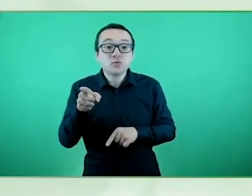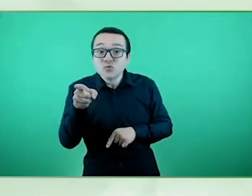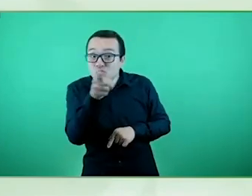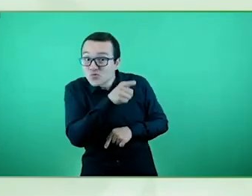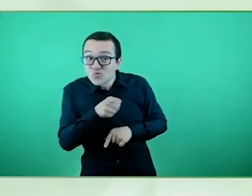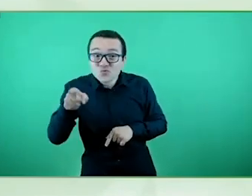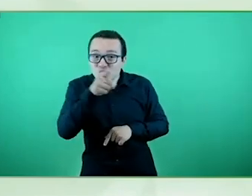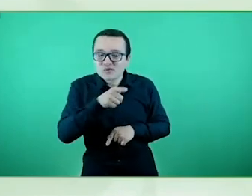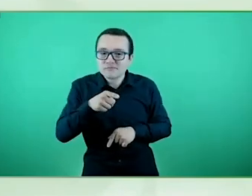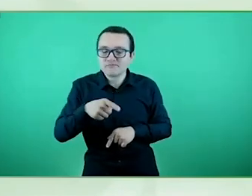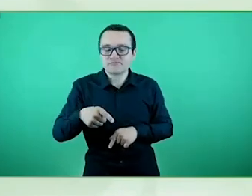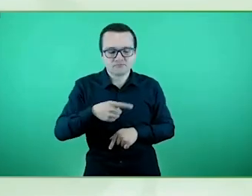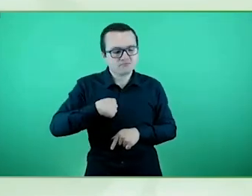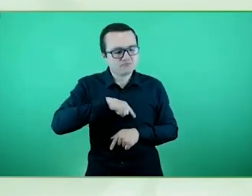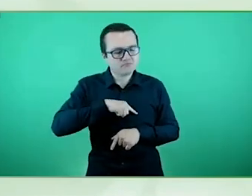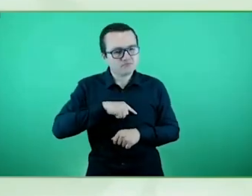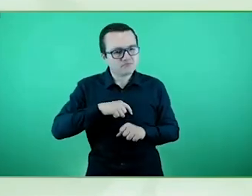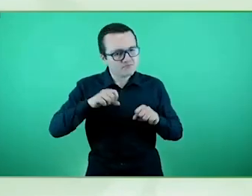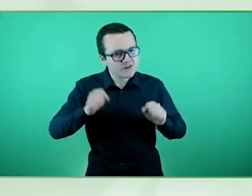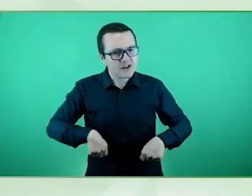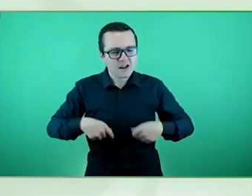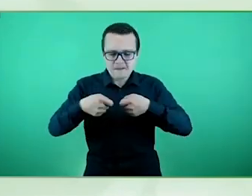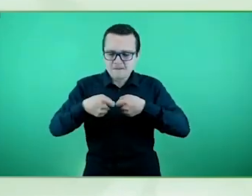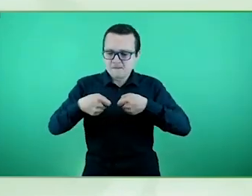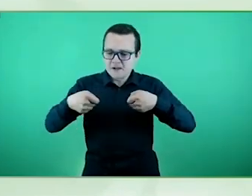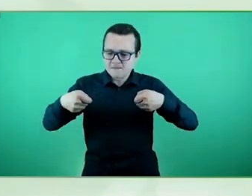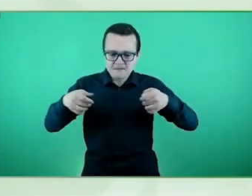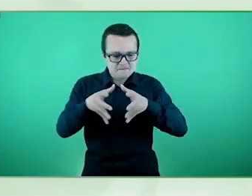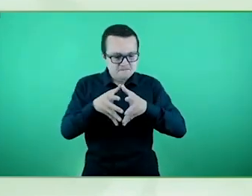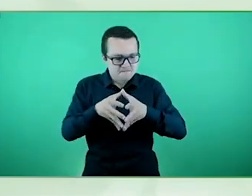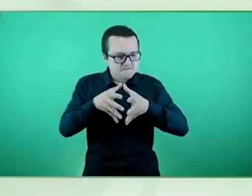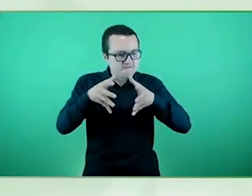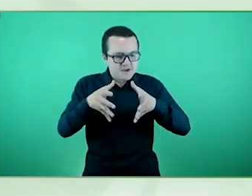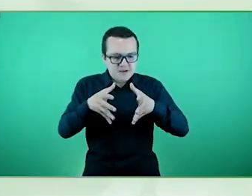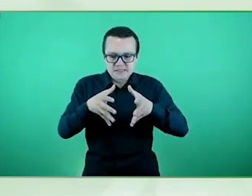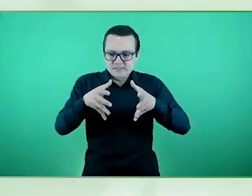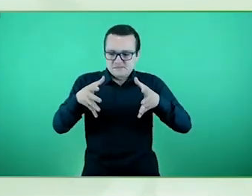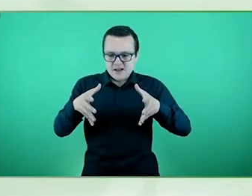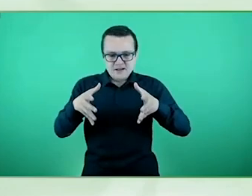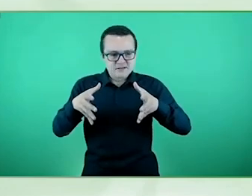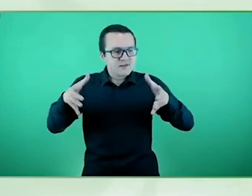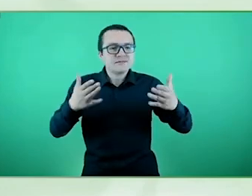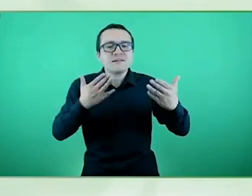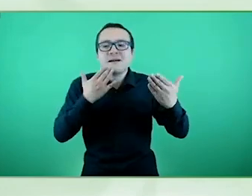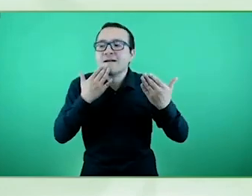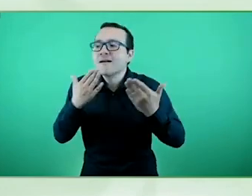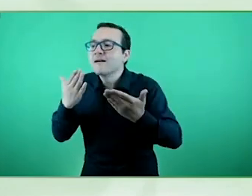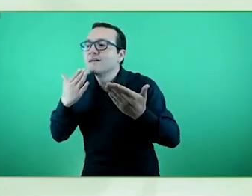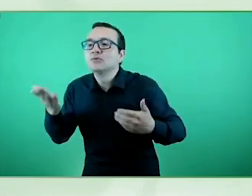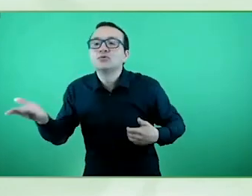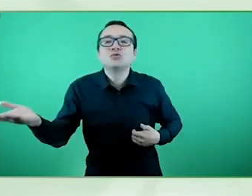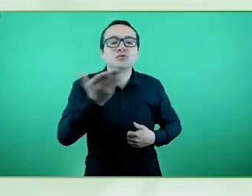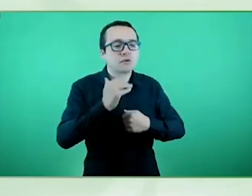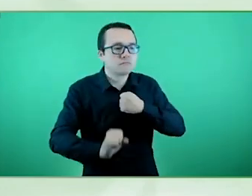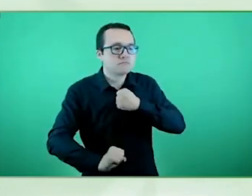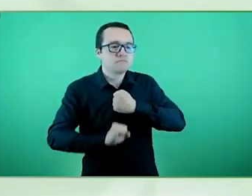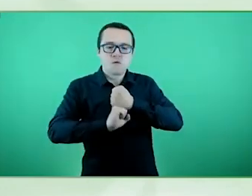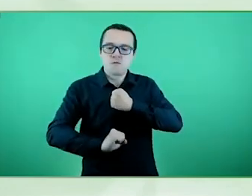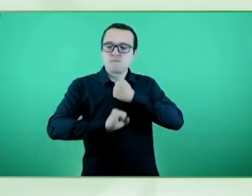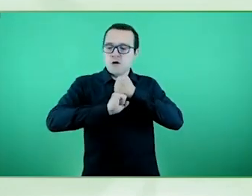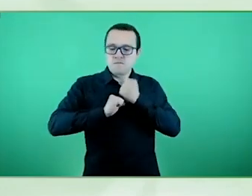enormously. And therefore, thank you so much for